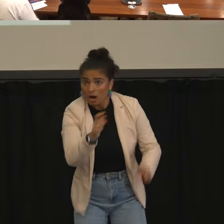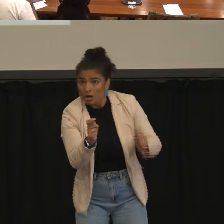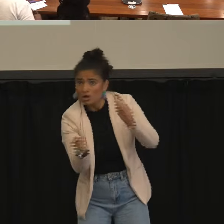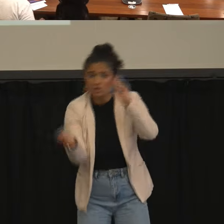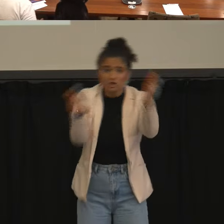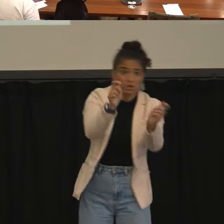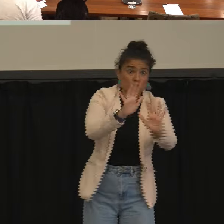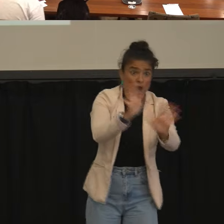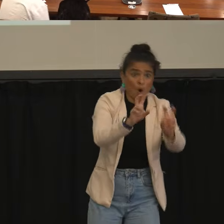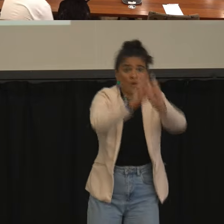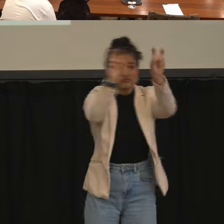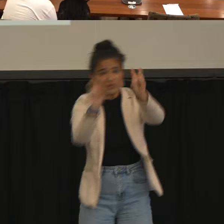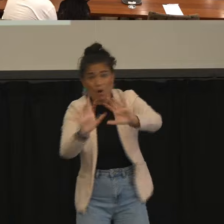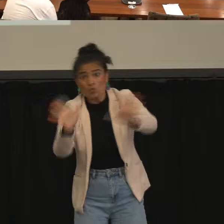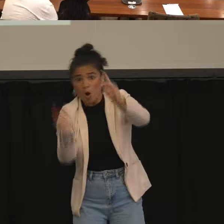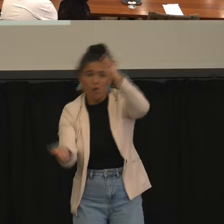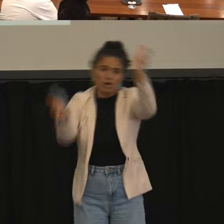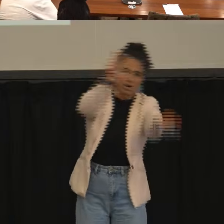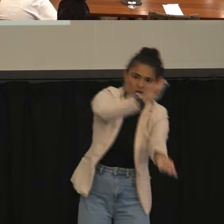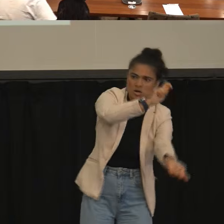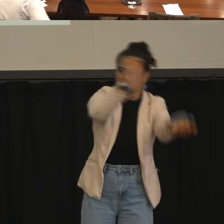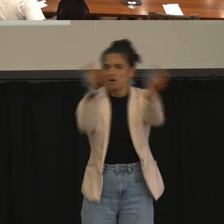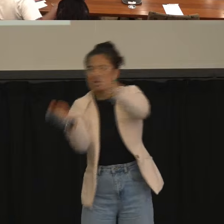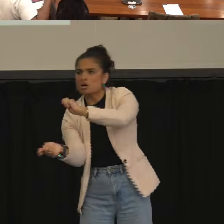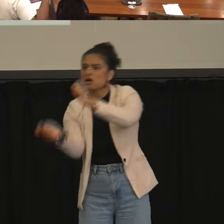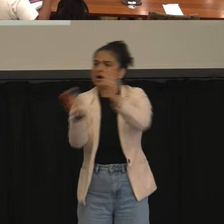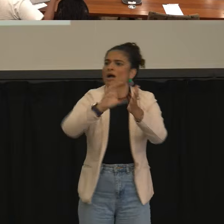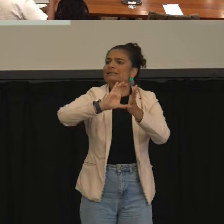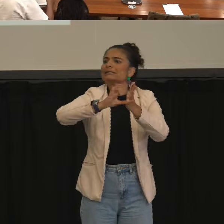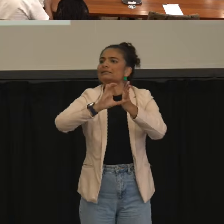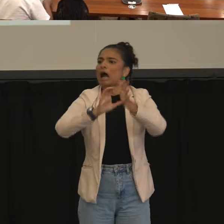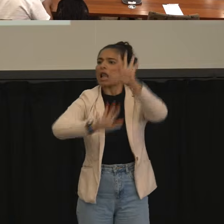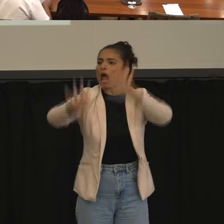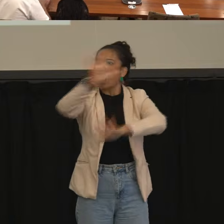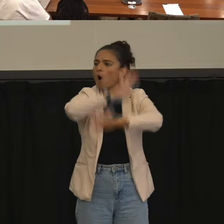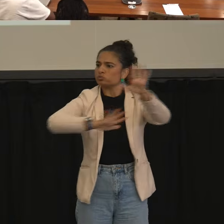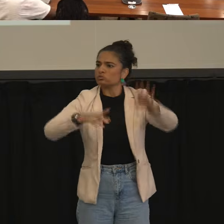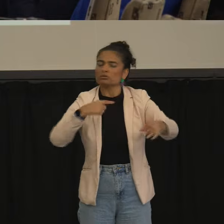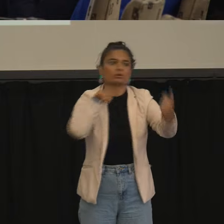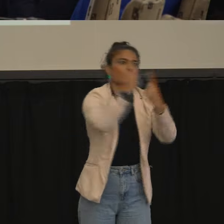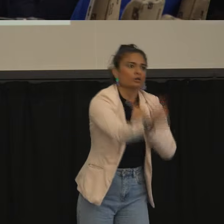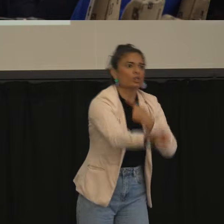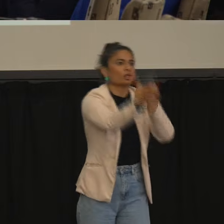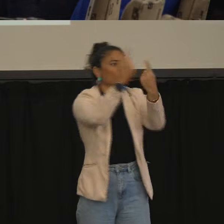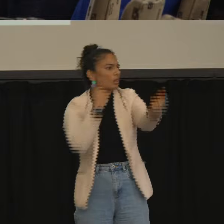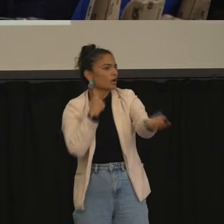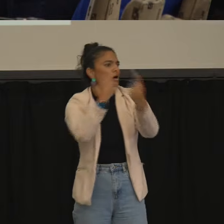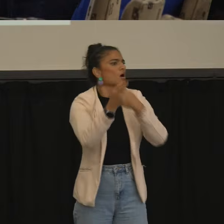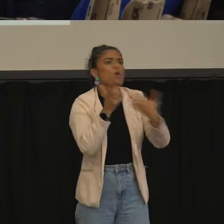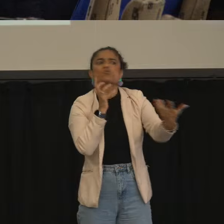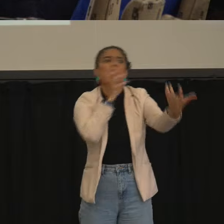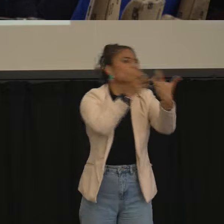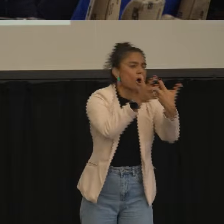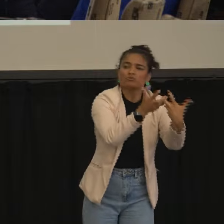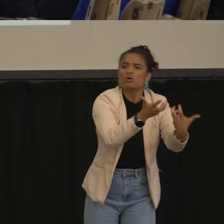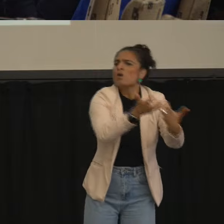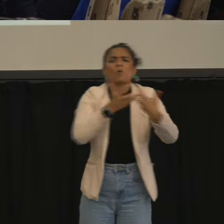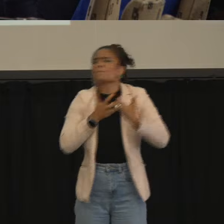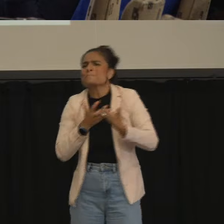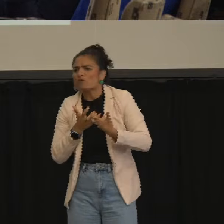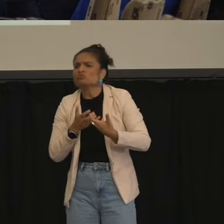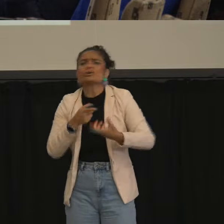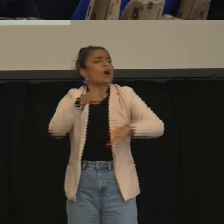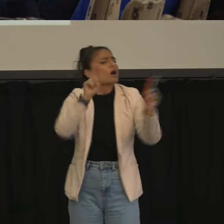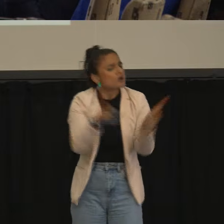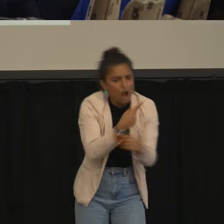design itself, he and I went back and forth. We said we changed the format, changed the layout. And that was also another process